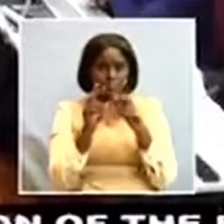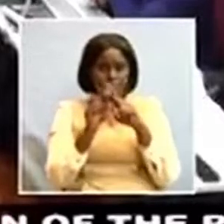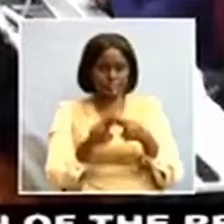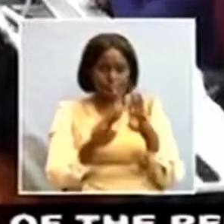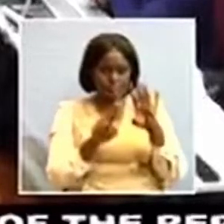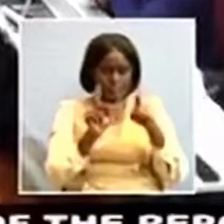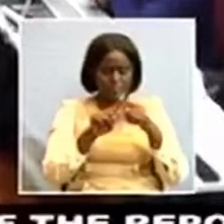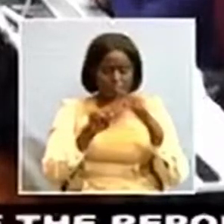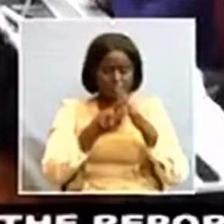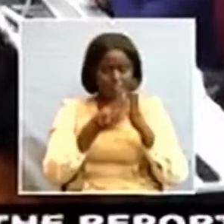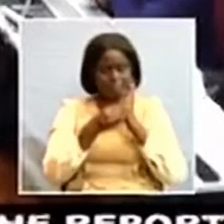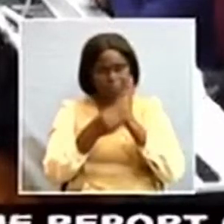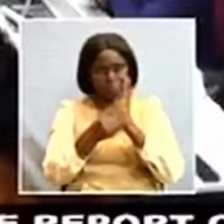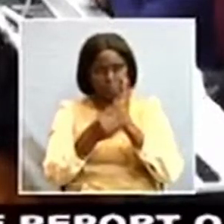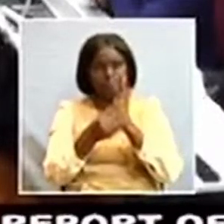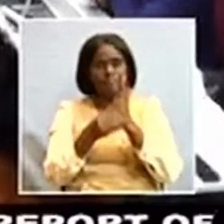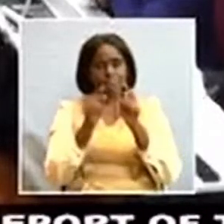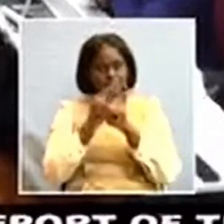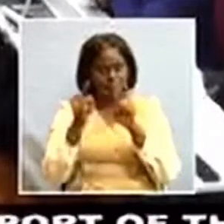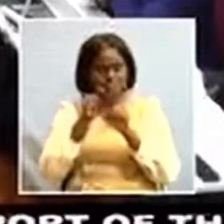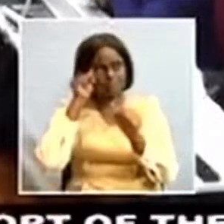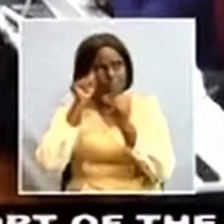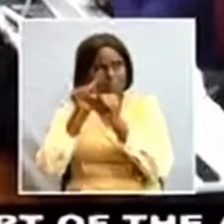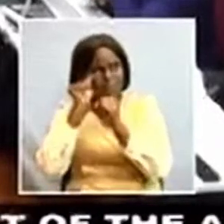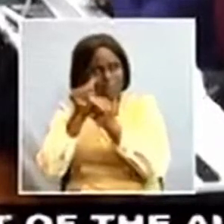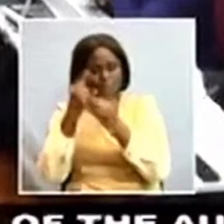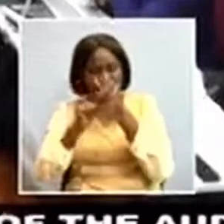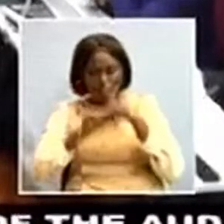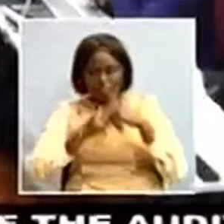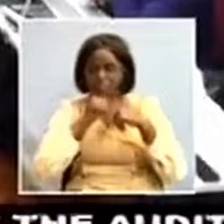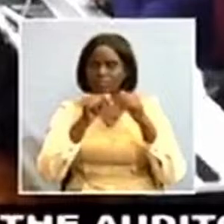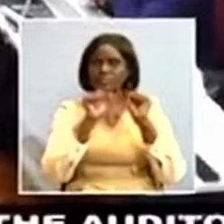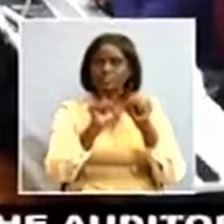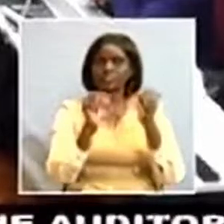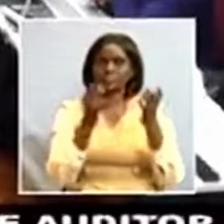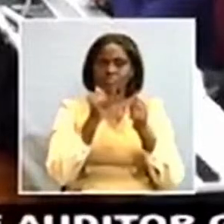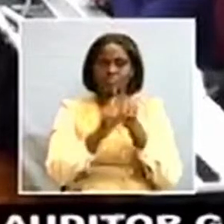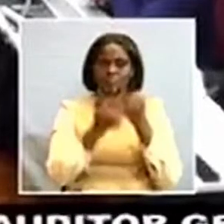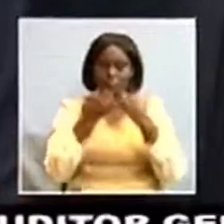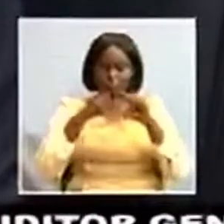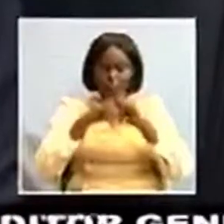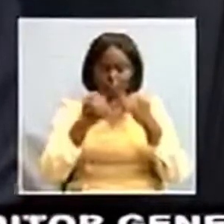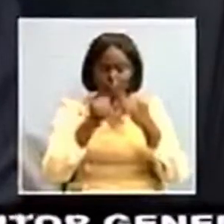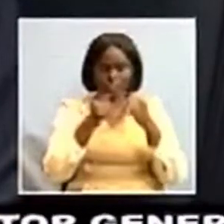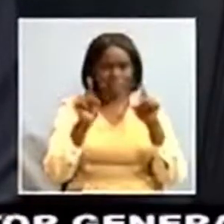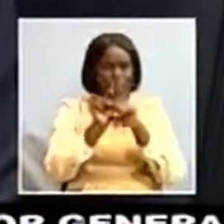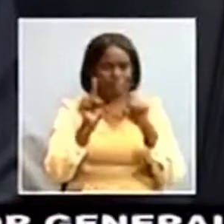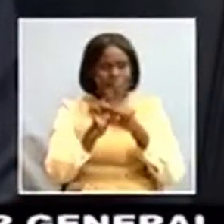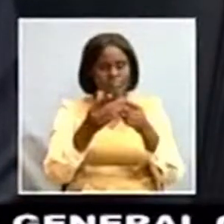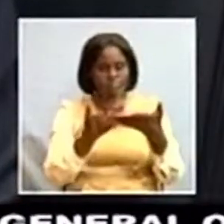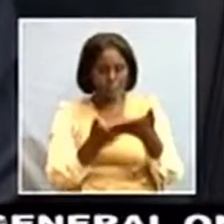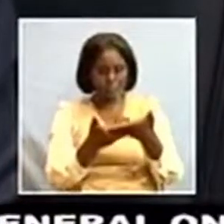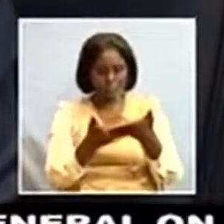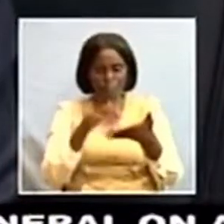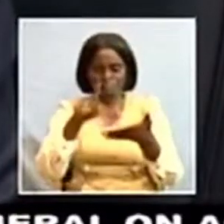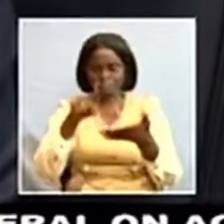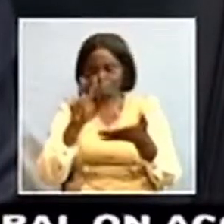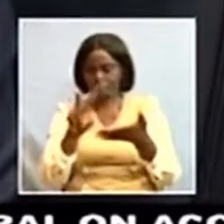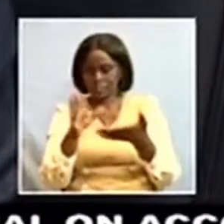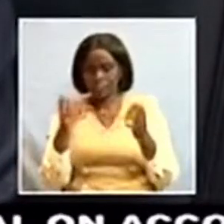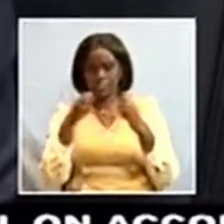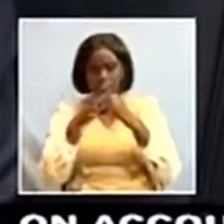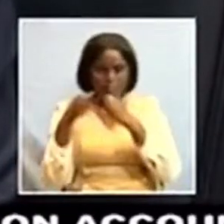to start guiding, we'll just be agreeing what we are not confirming. Because even the same documents, payment vouchers,